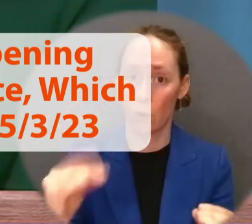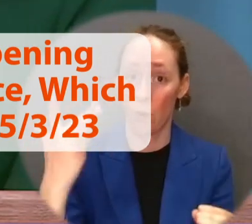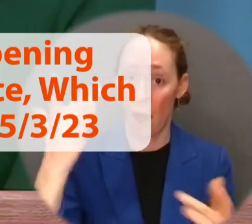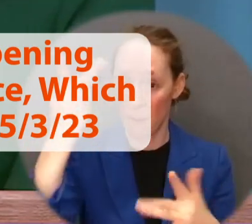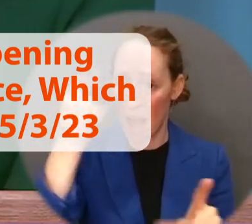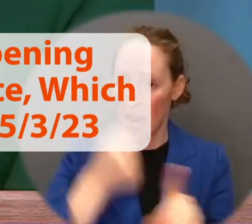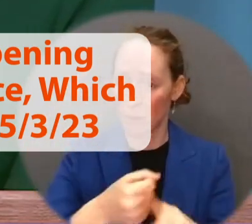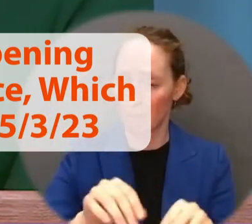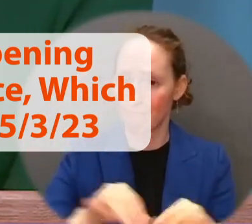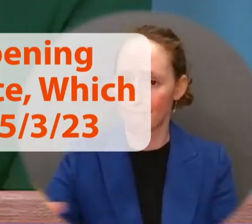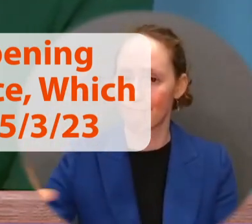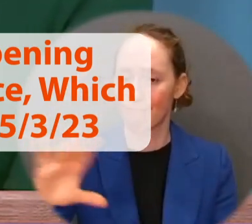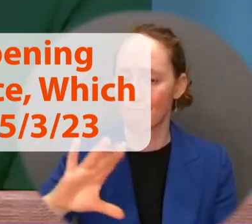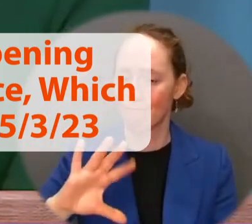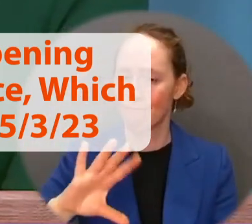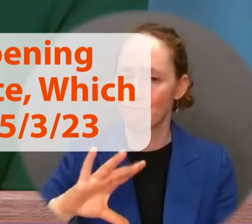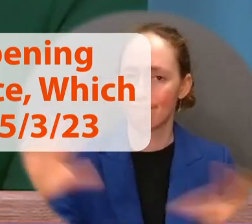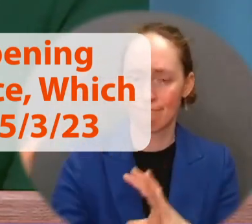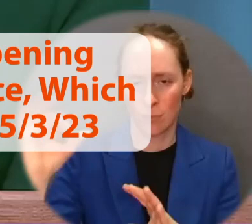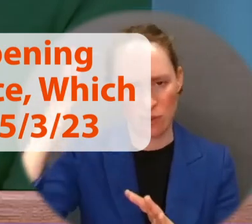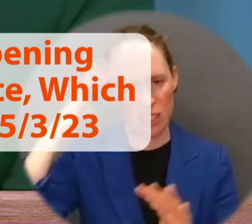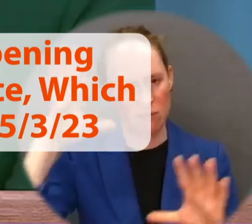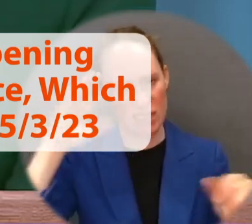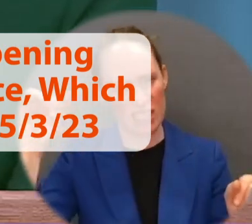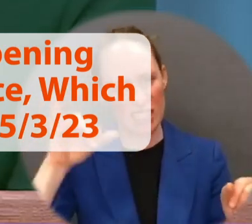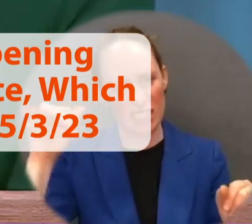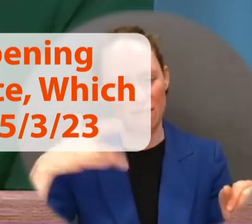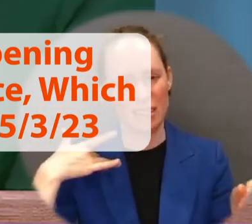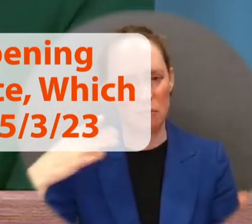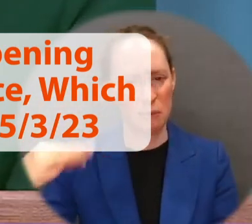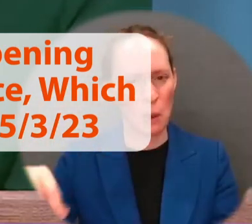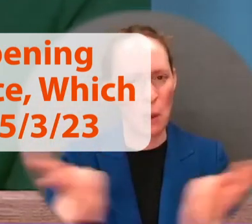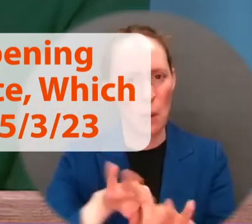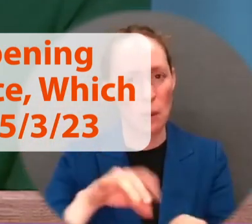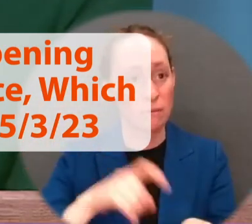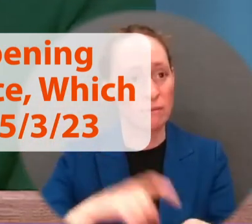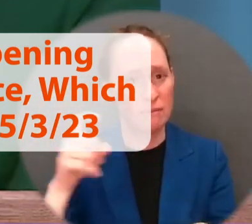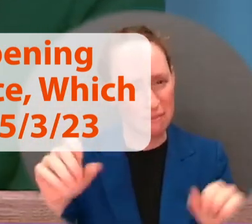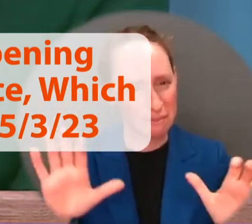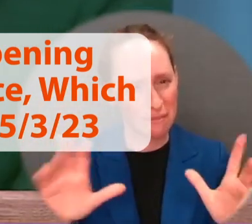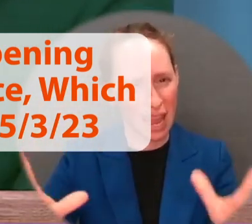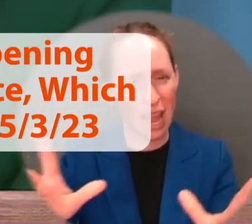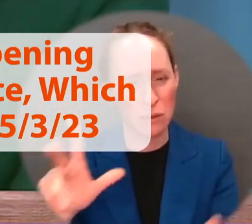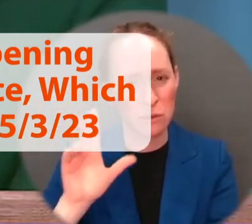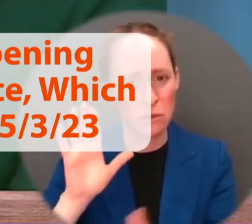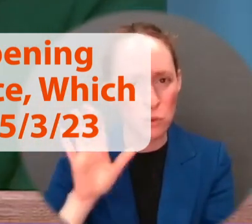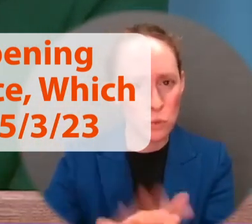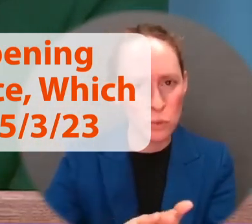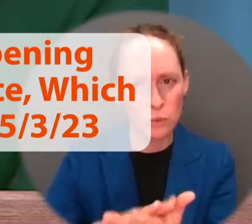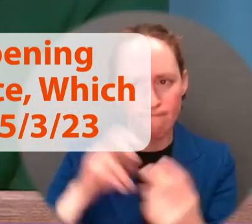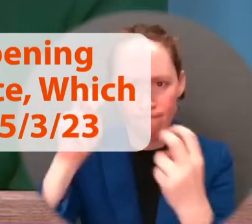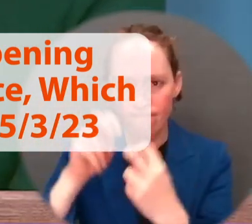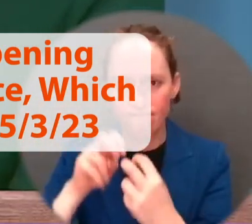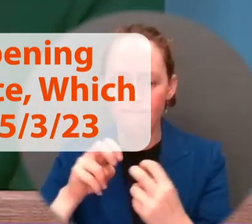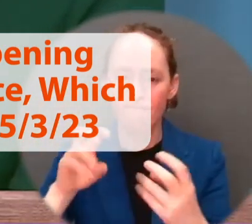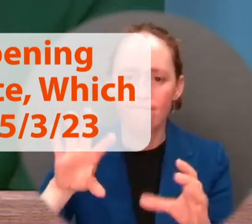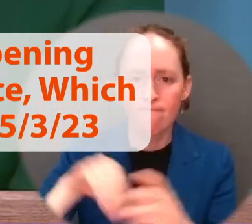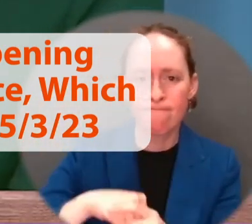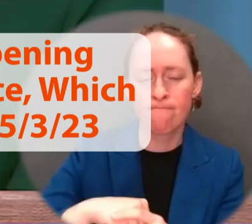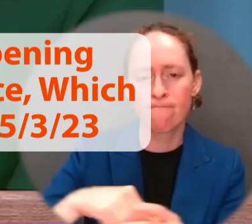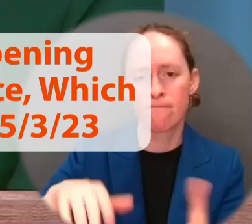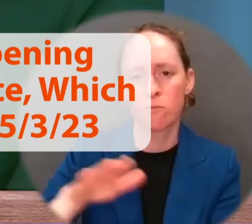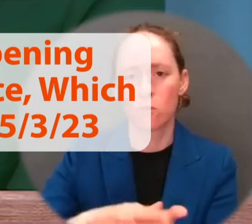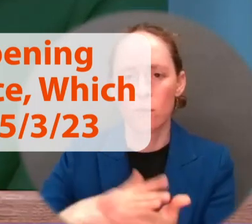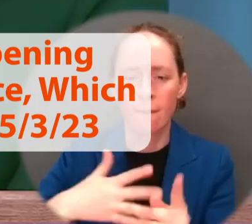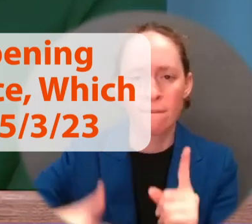our kids who have lost so much were able to go back in-person school if they choose, have the resources that they needed